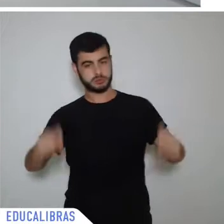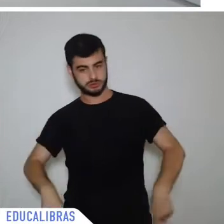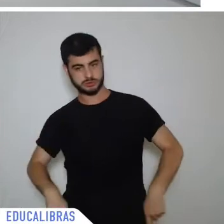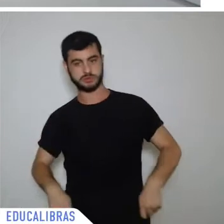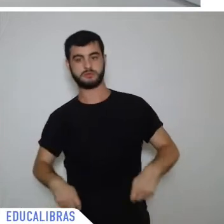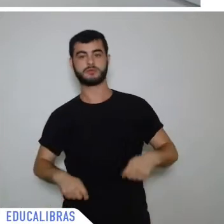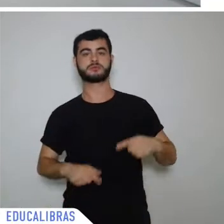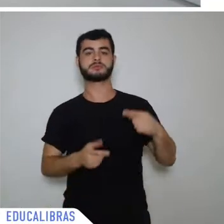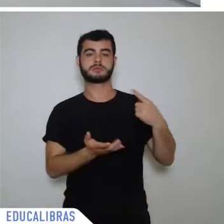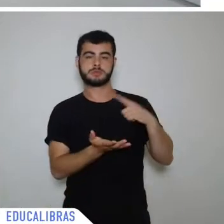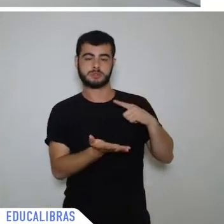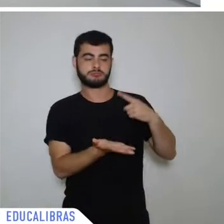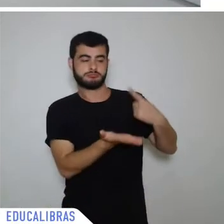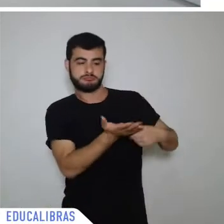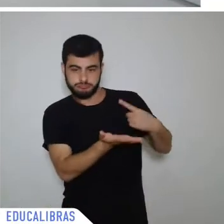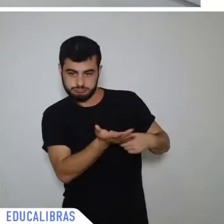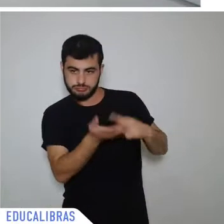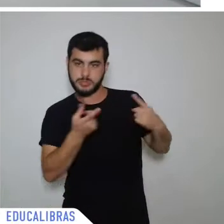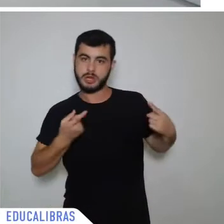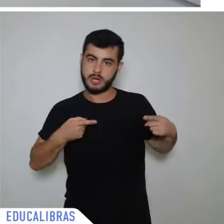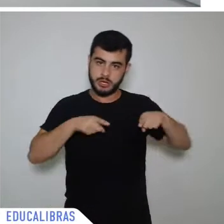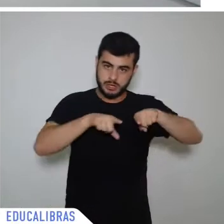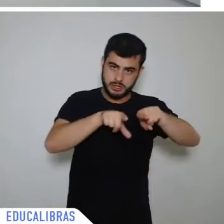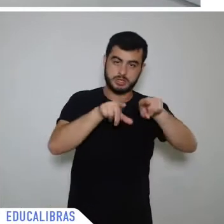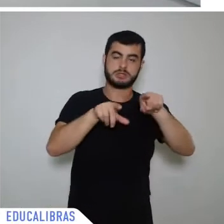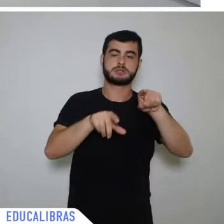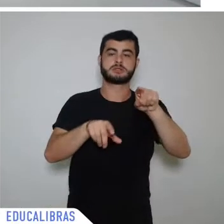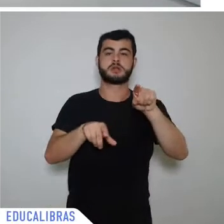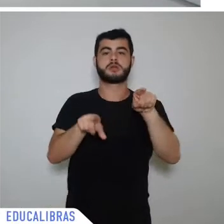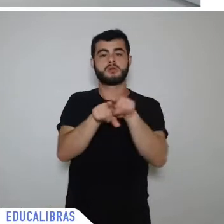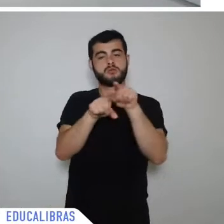what I have there is the possibility of alliances and